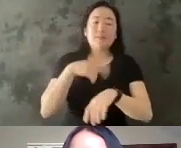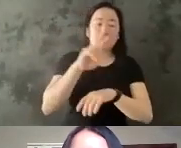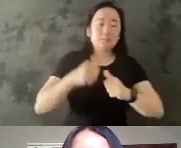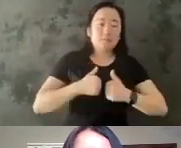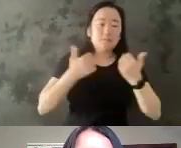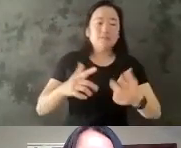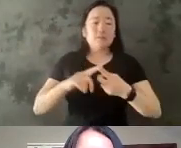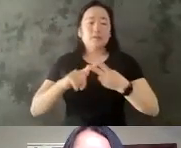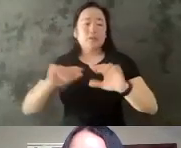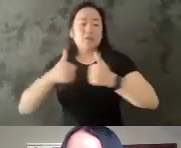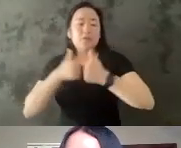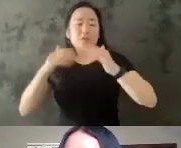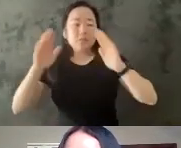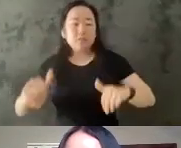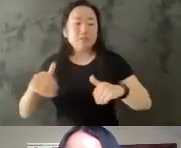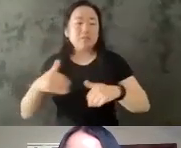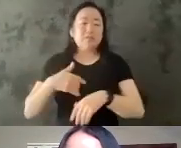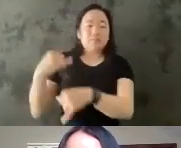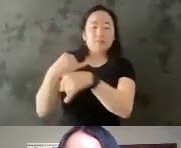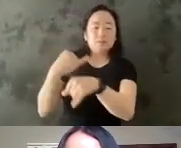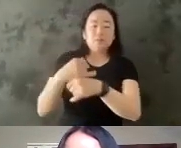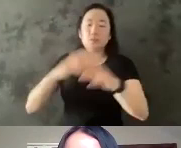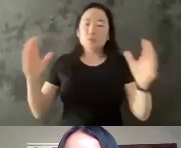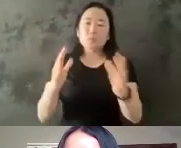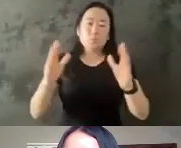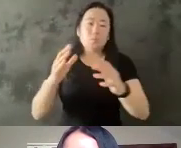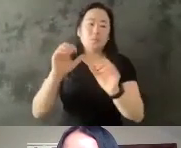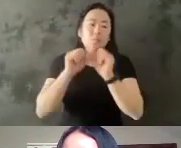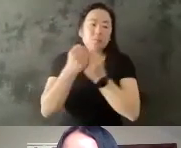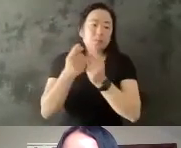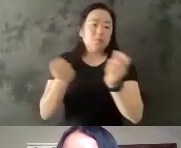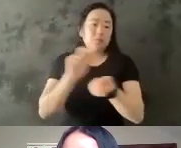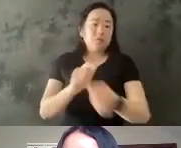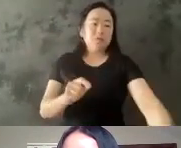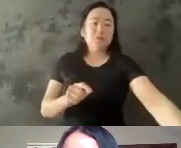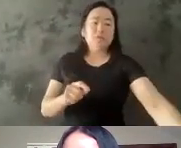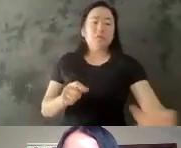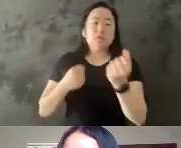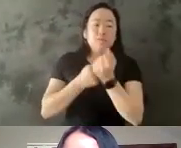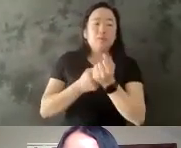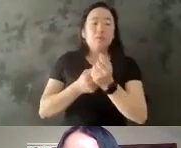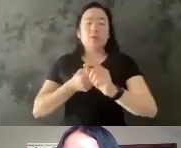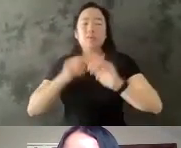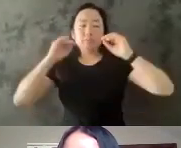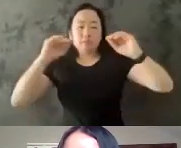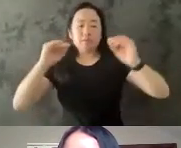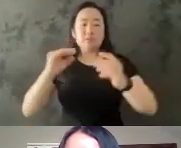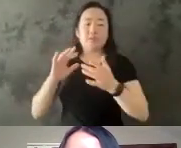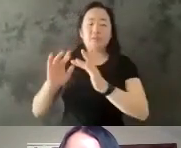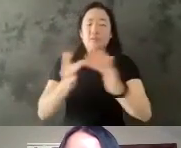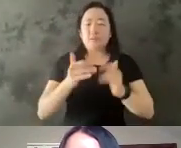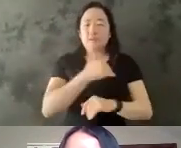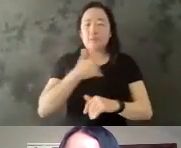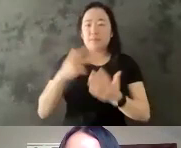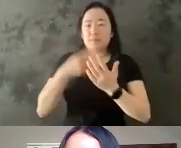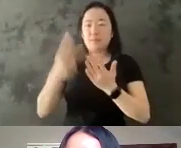and connect member programs. So a pretty significant percentage of our member agencies in Minnesota provide some sort of direct